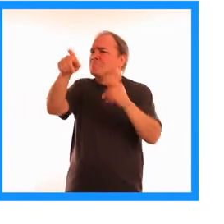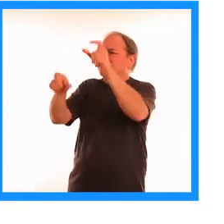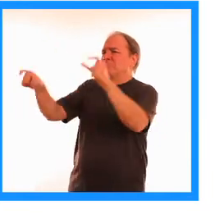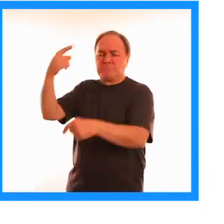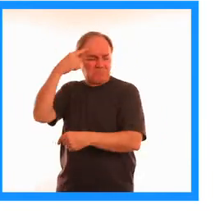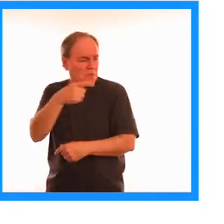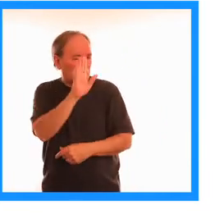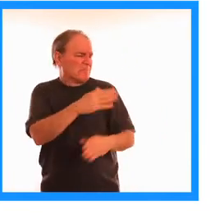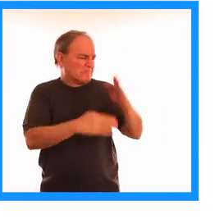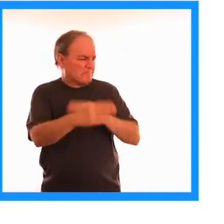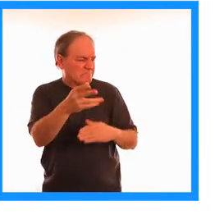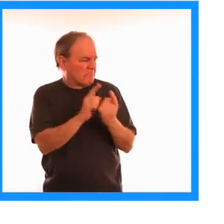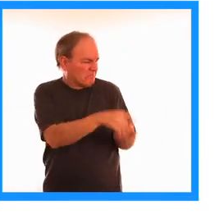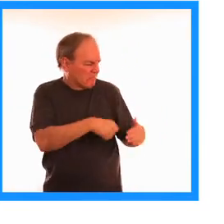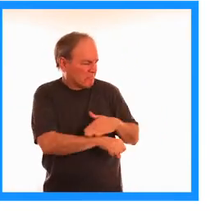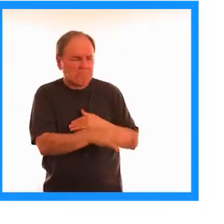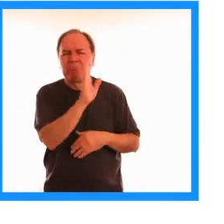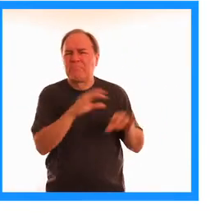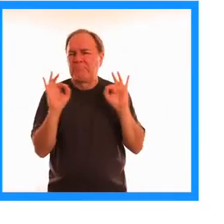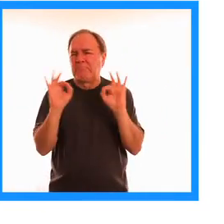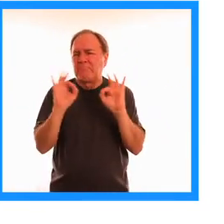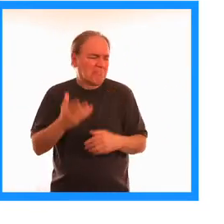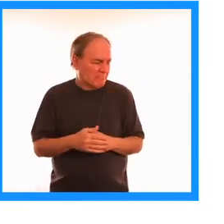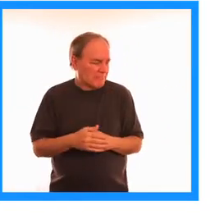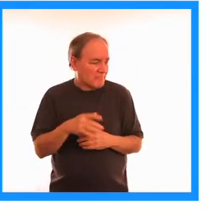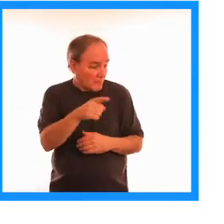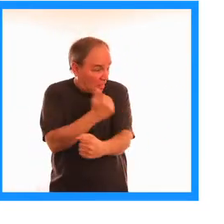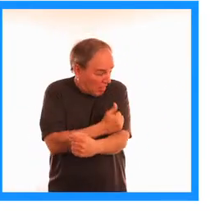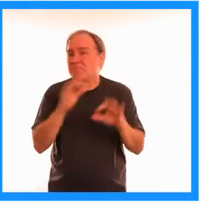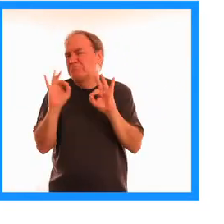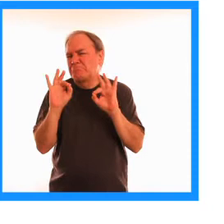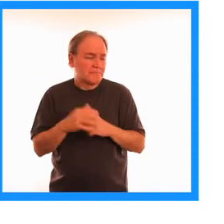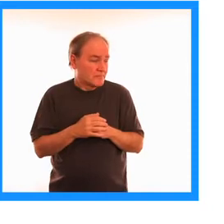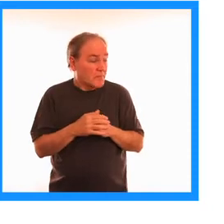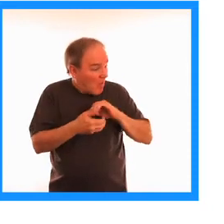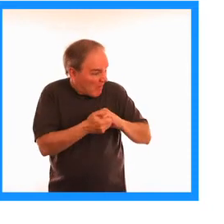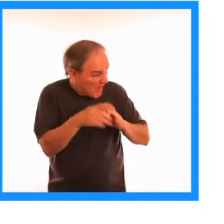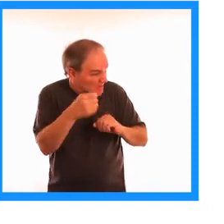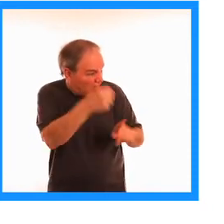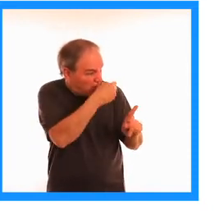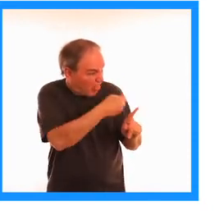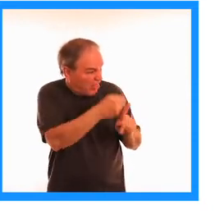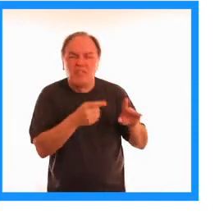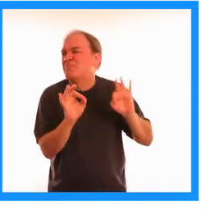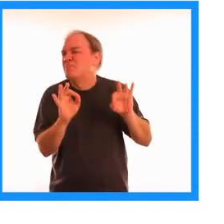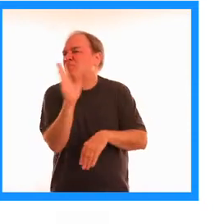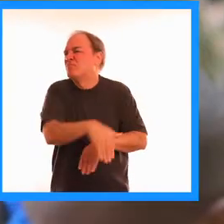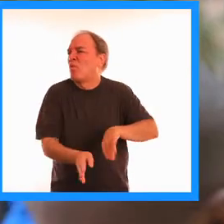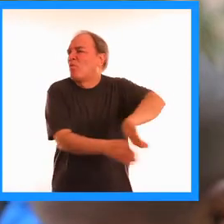to children with disabilities may be poor. Health workers and families stand to benefit from being educated about child development and disability.